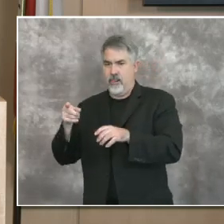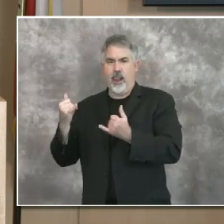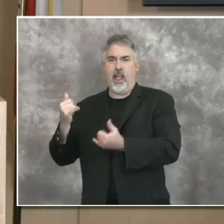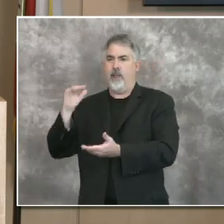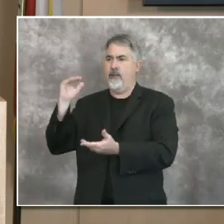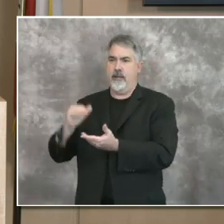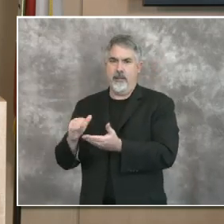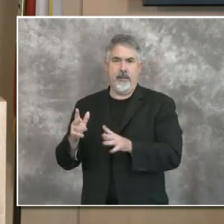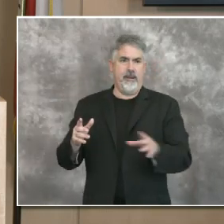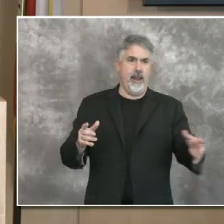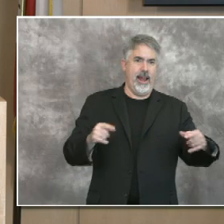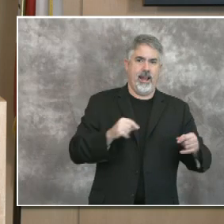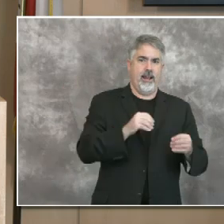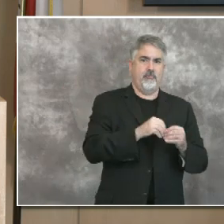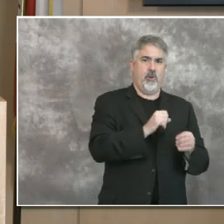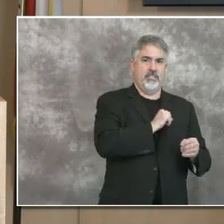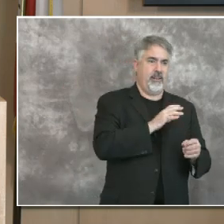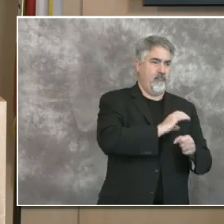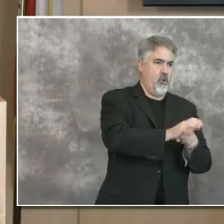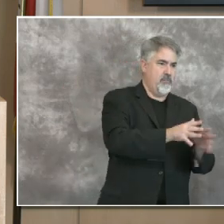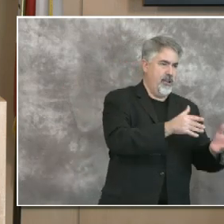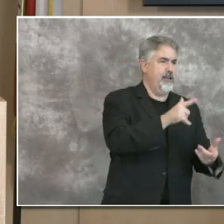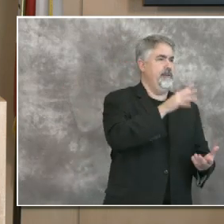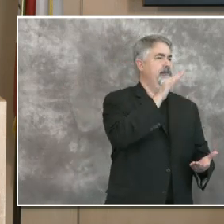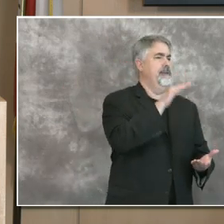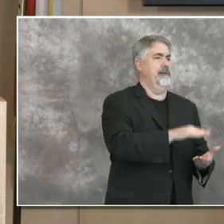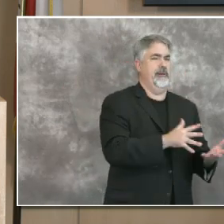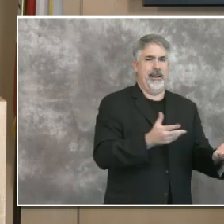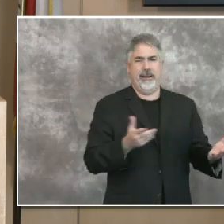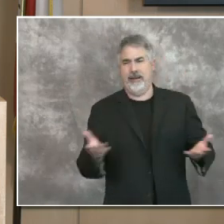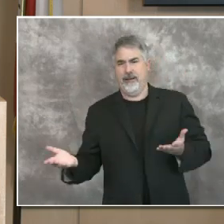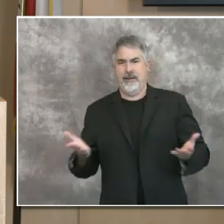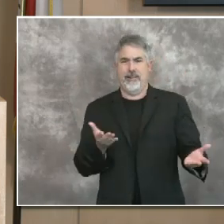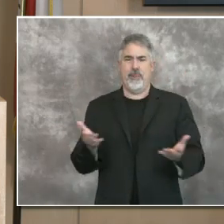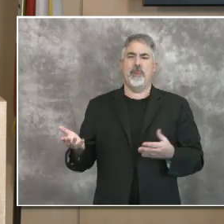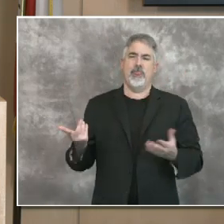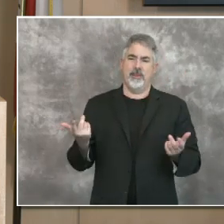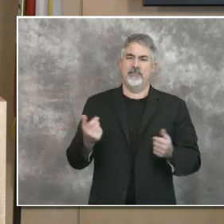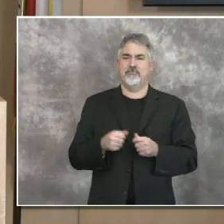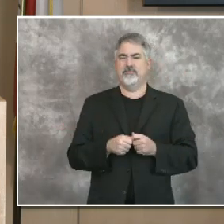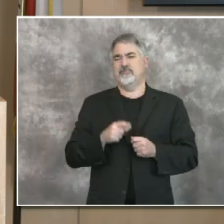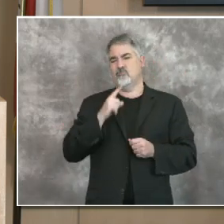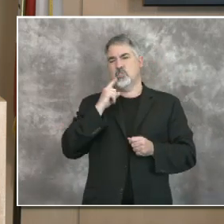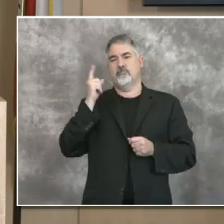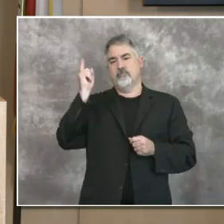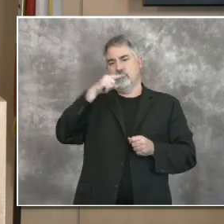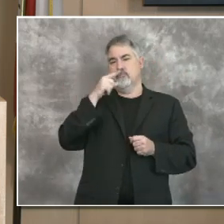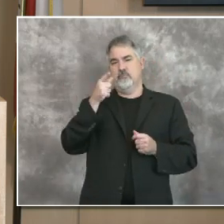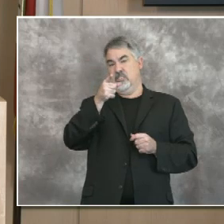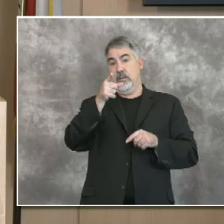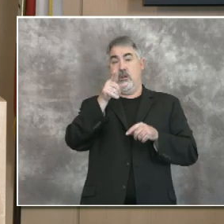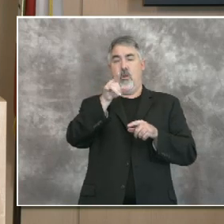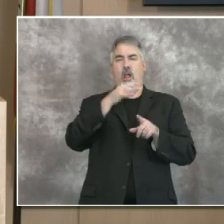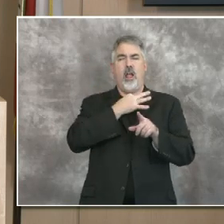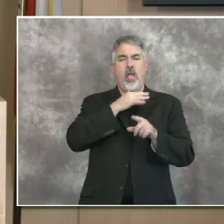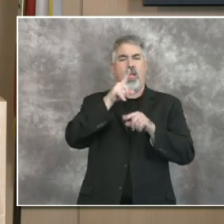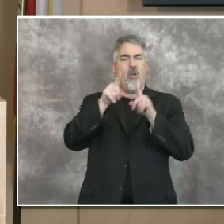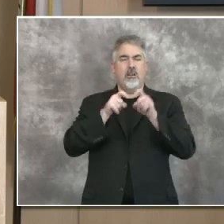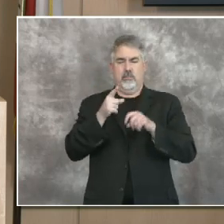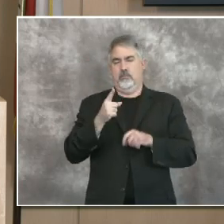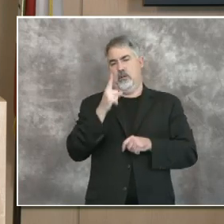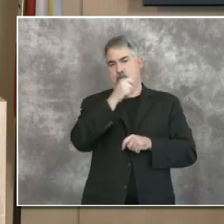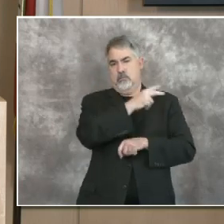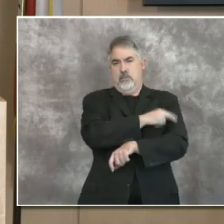COVID. And really the details should be referred back to the hospitals themselves to talk about their own staffing decisions.